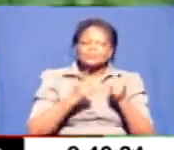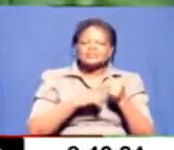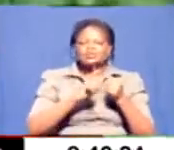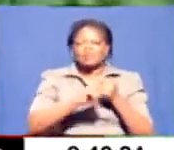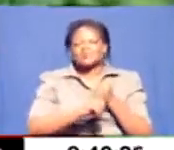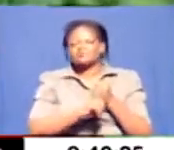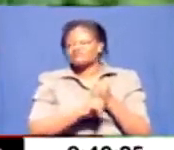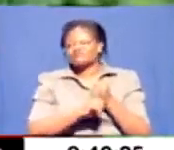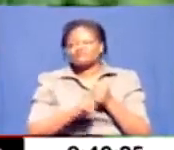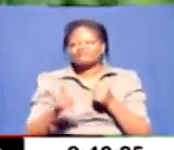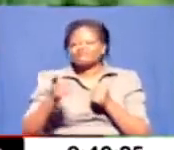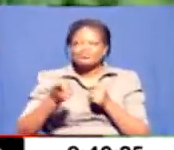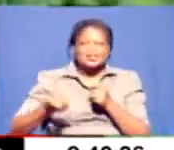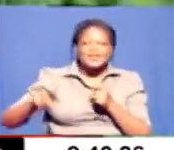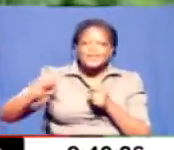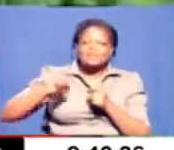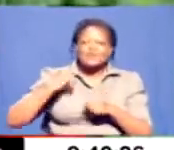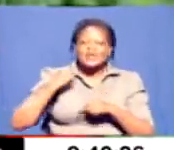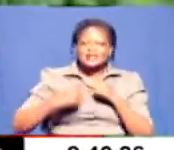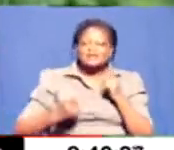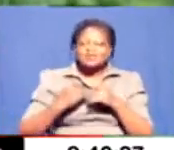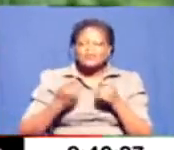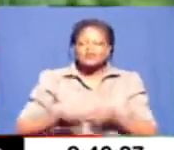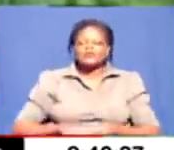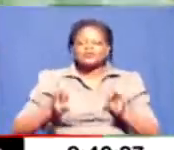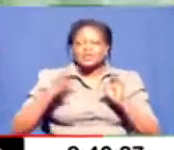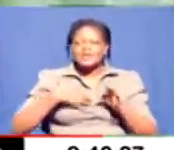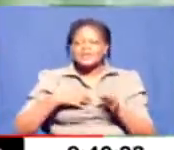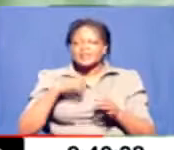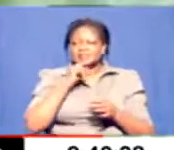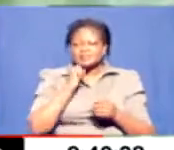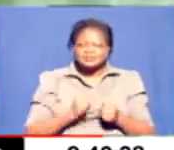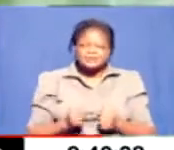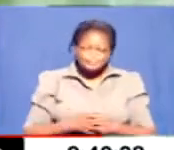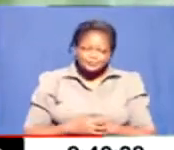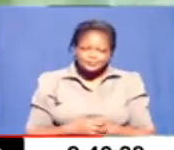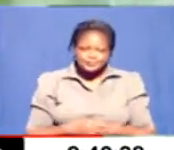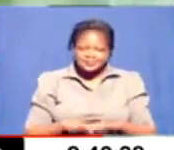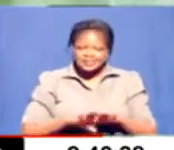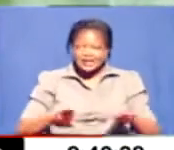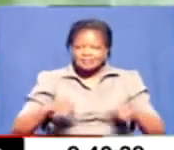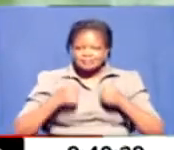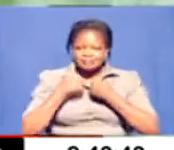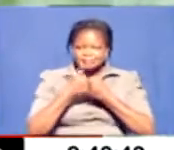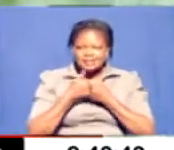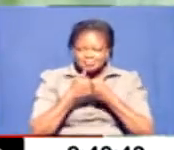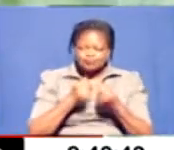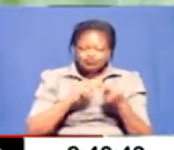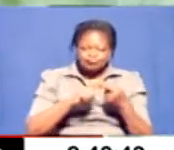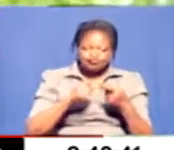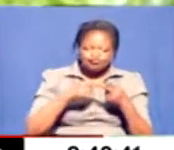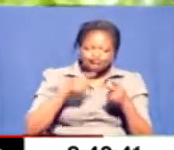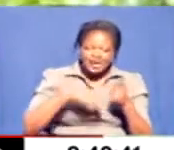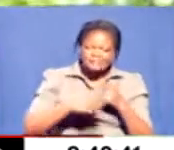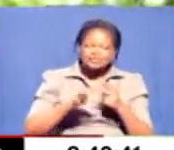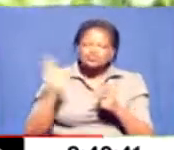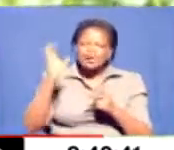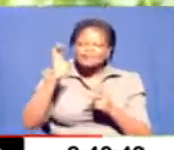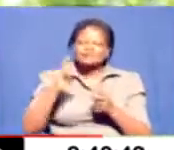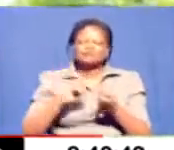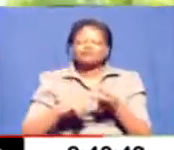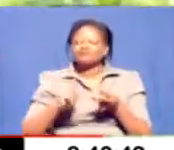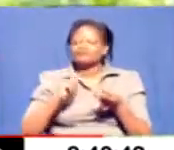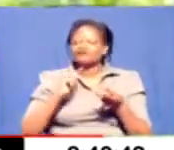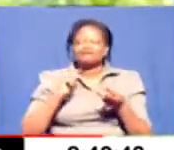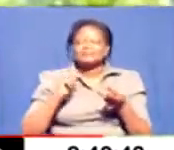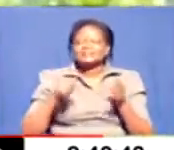is a year after the official retirement age. Land challenges, access to capital, and shifting negative attitudes have been